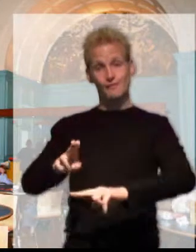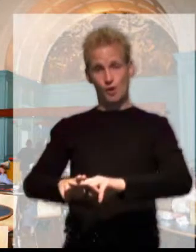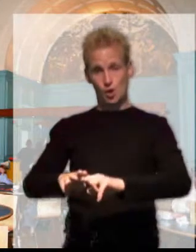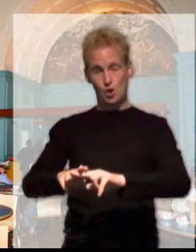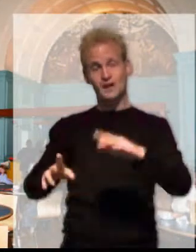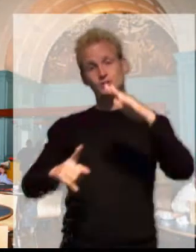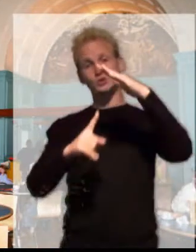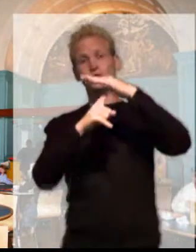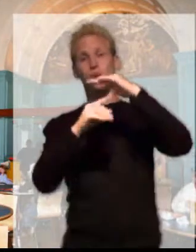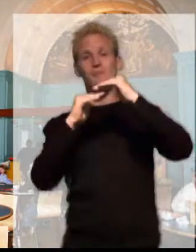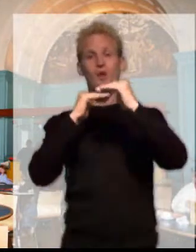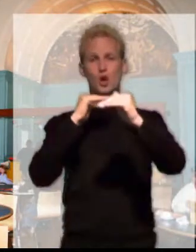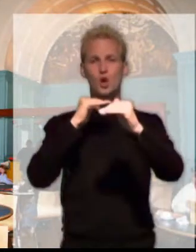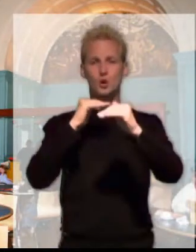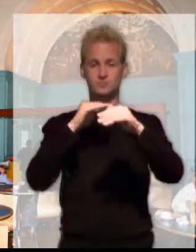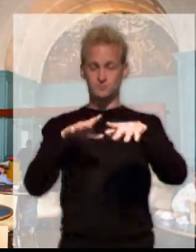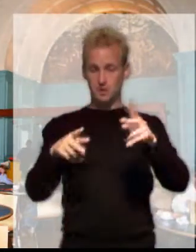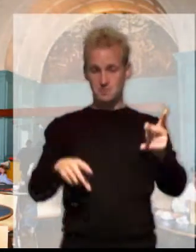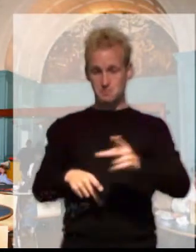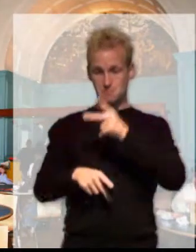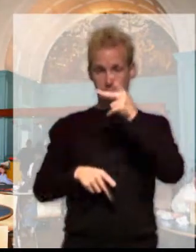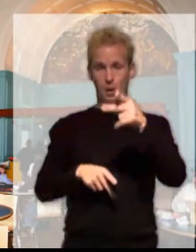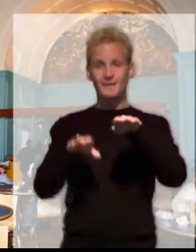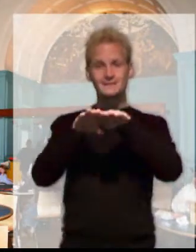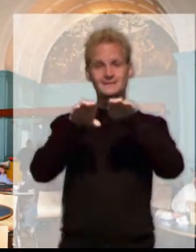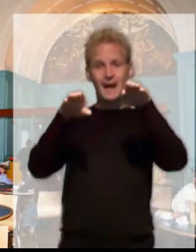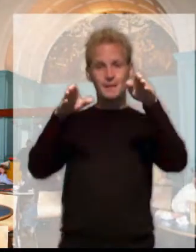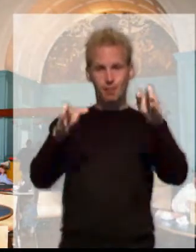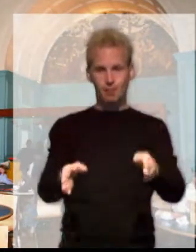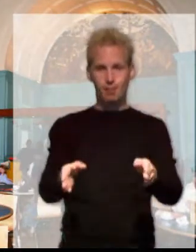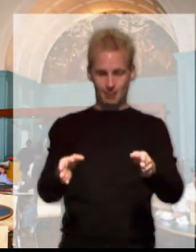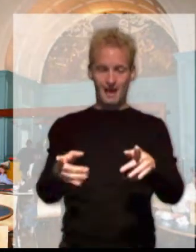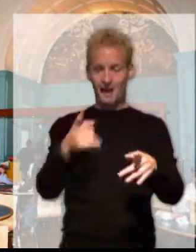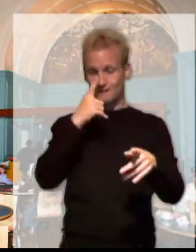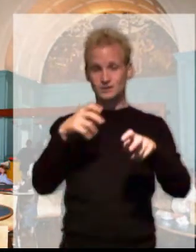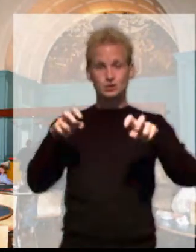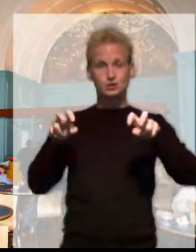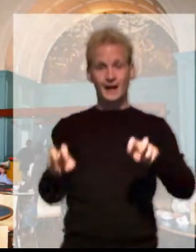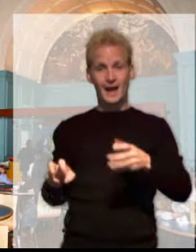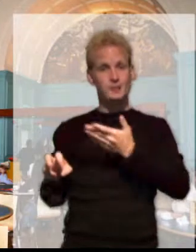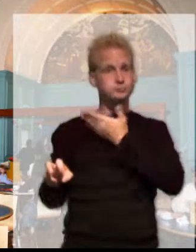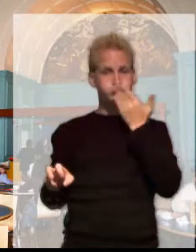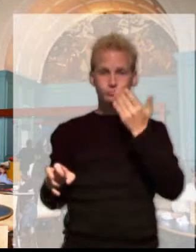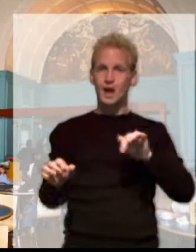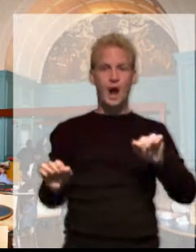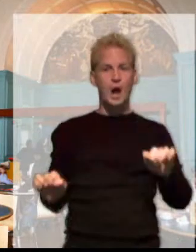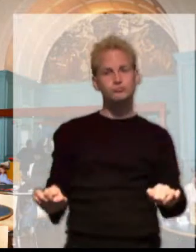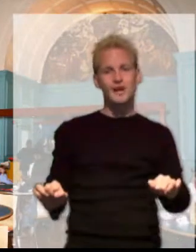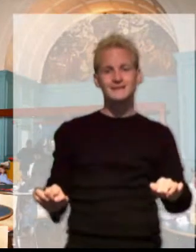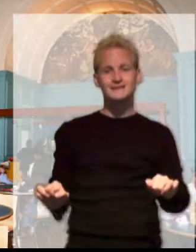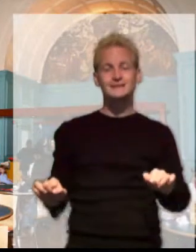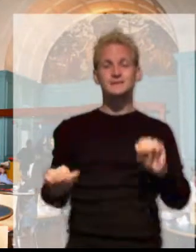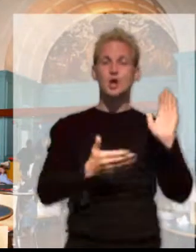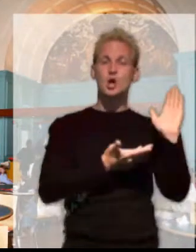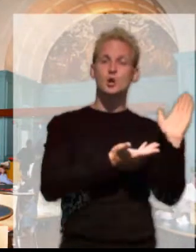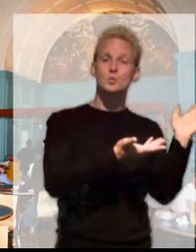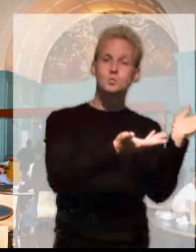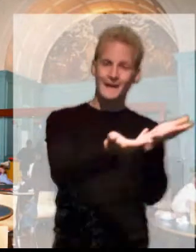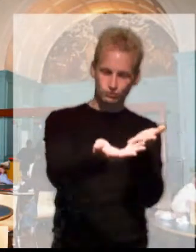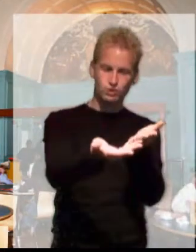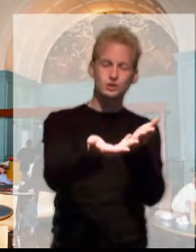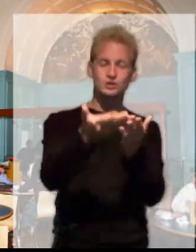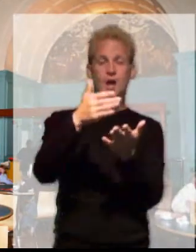floor. The tables in the cafe have free standing chairs with no armrests. Waitress service